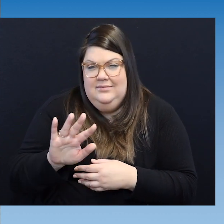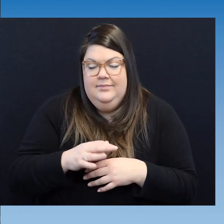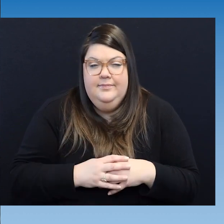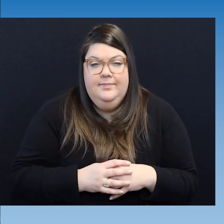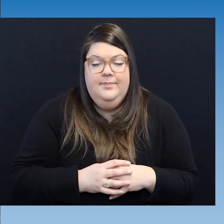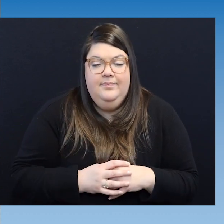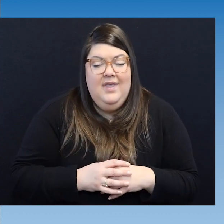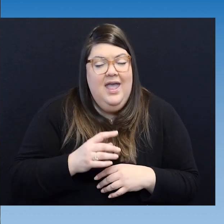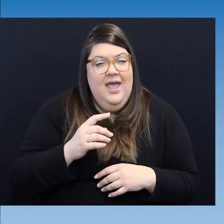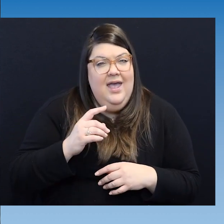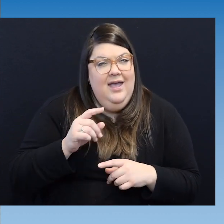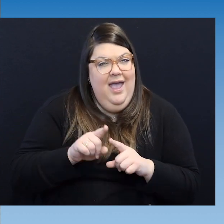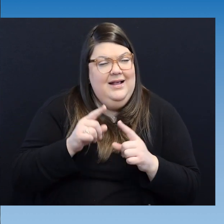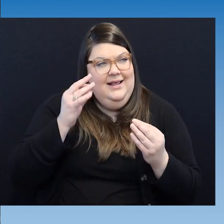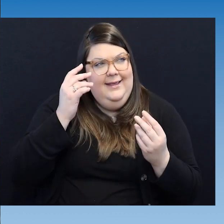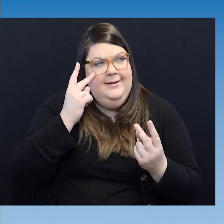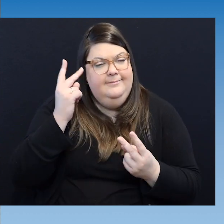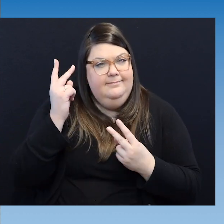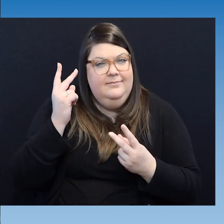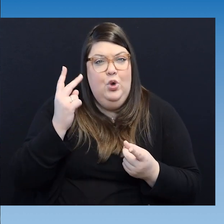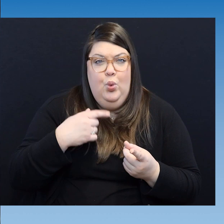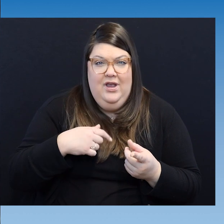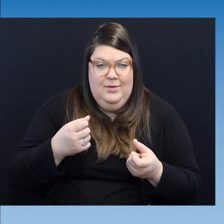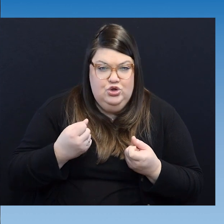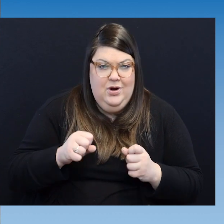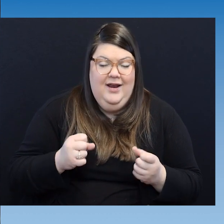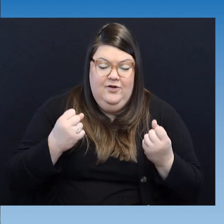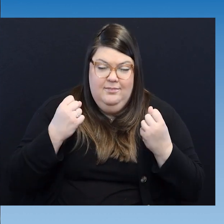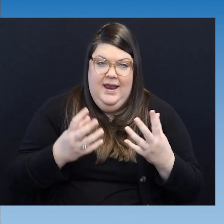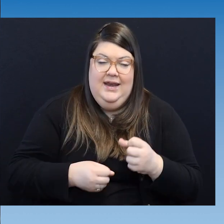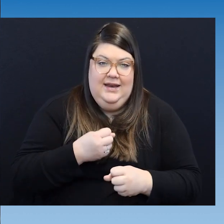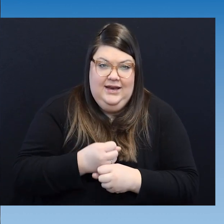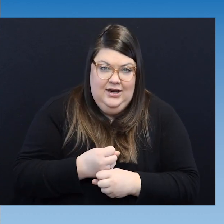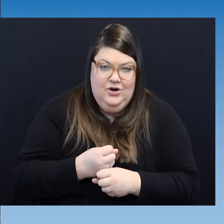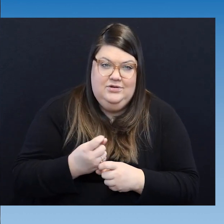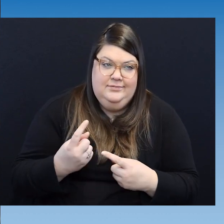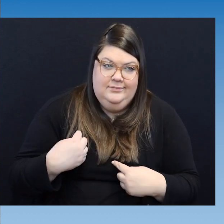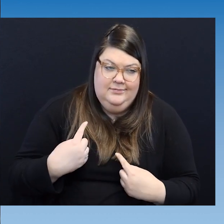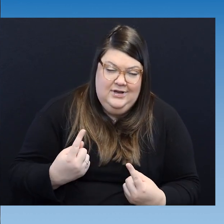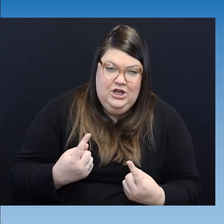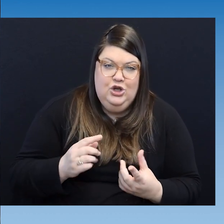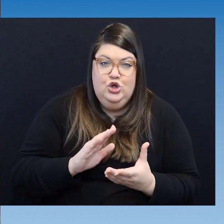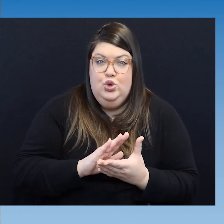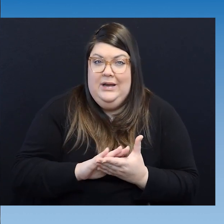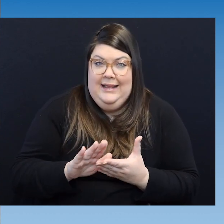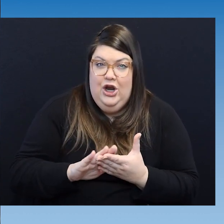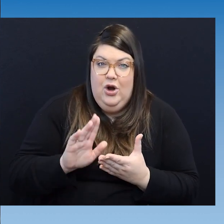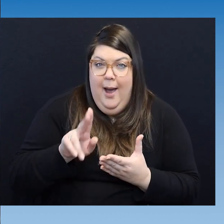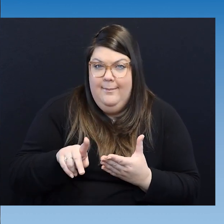think, as I think about it, we've been trying for so many years to clear up. And when I talk about that we,